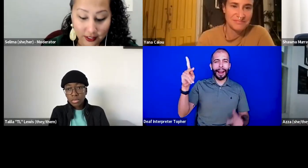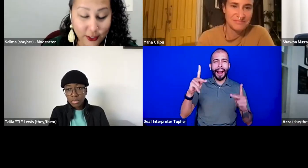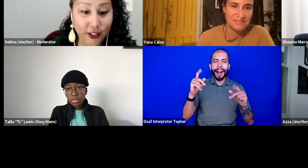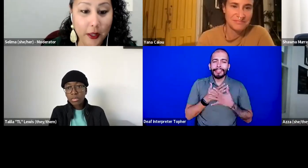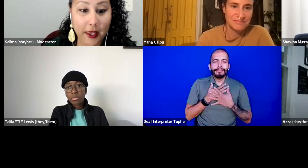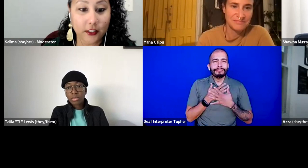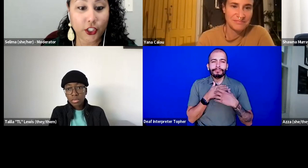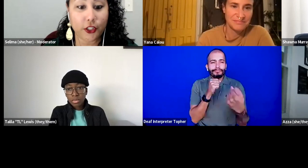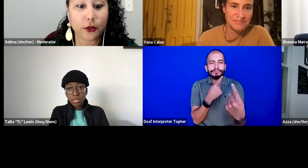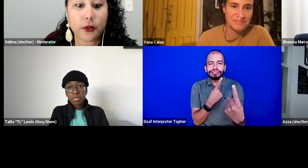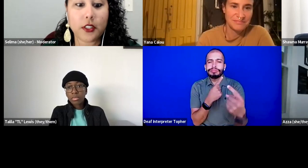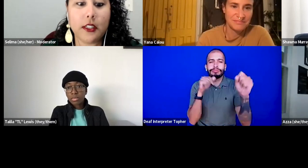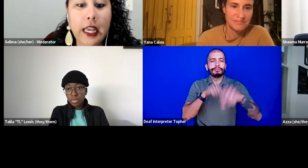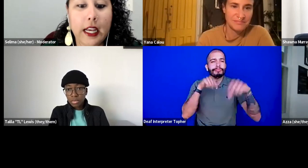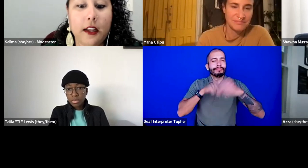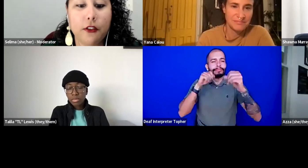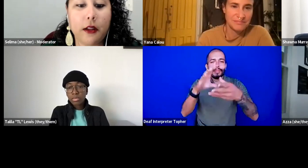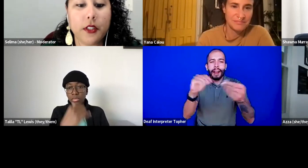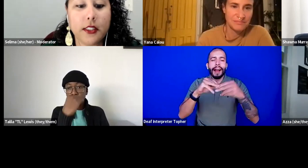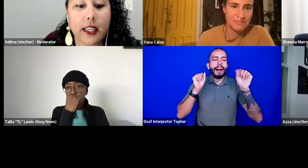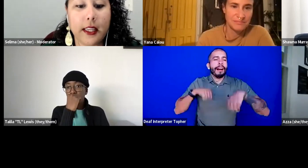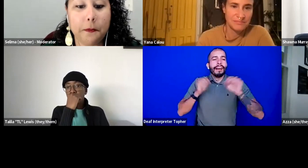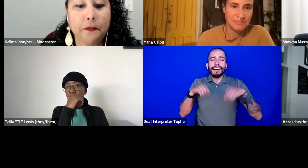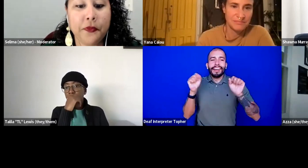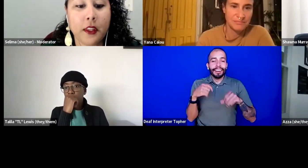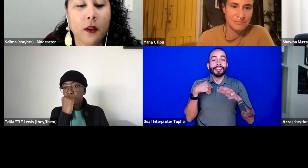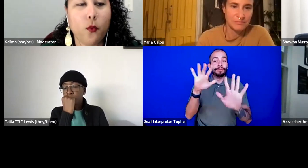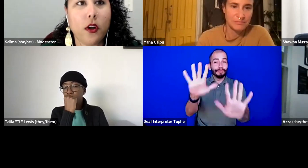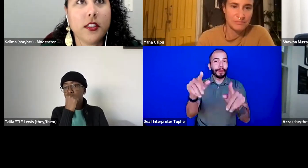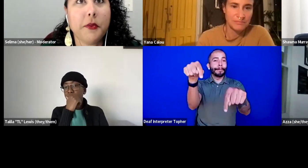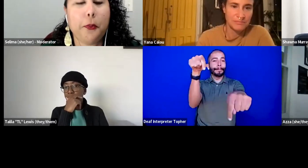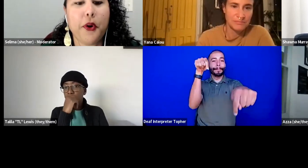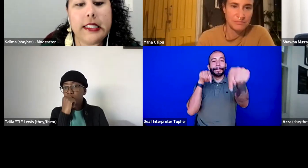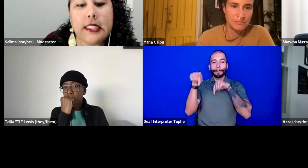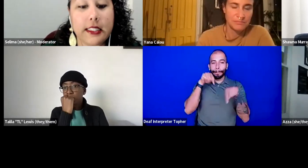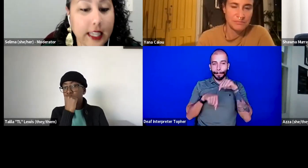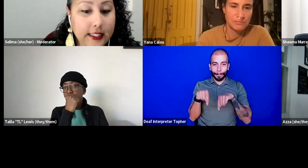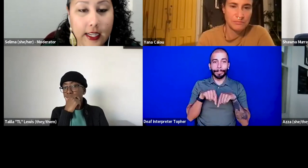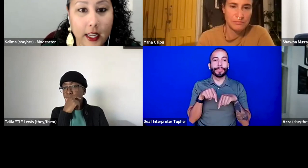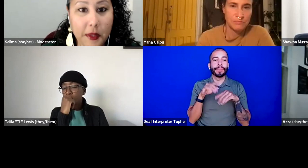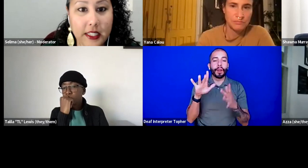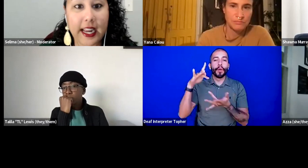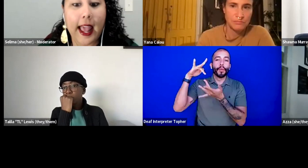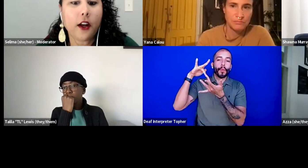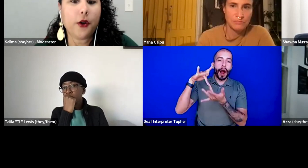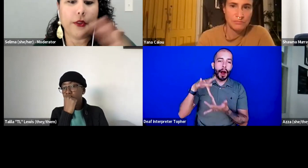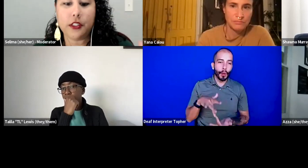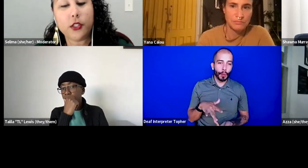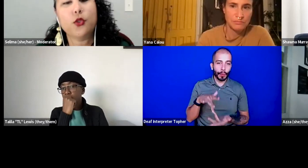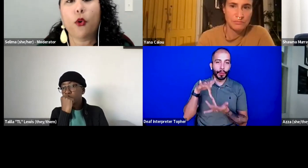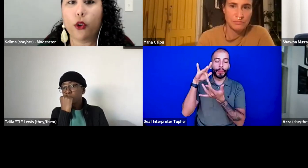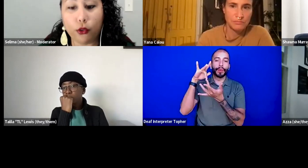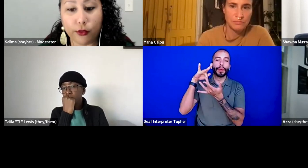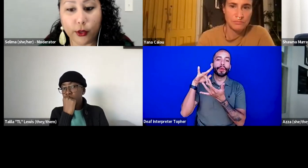I want to turn it back to you to kind of ground us in what are some of the present day dynamics that echo